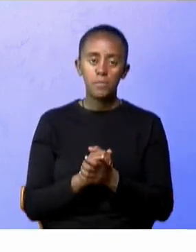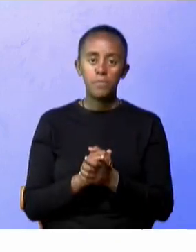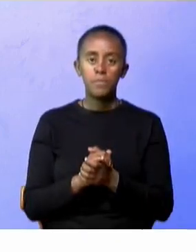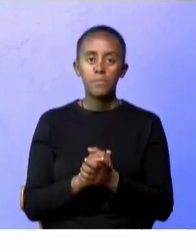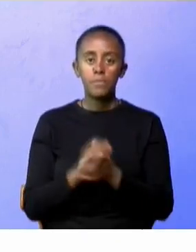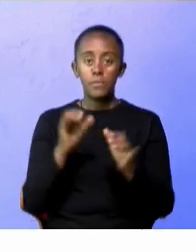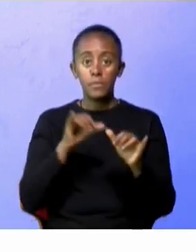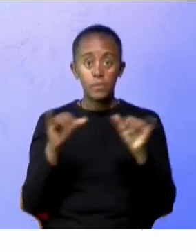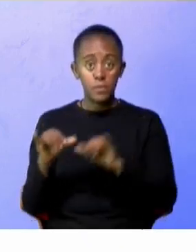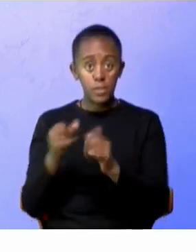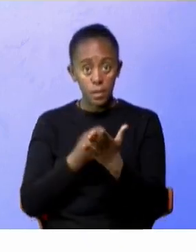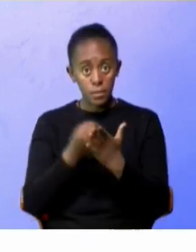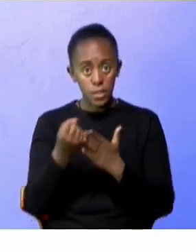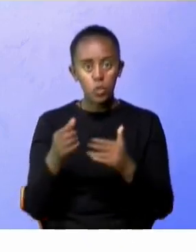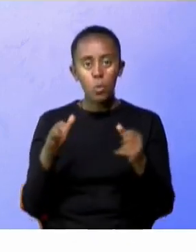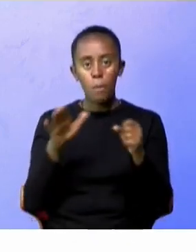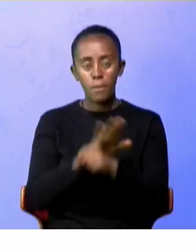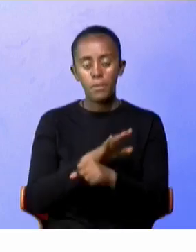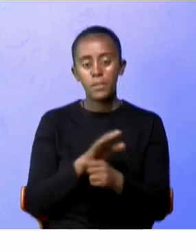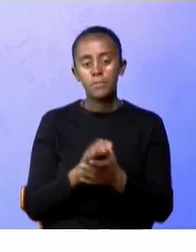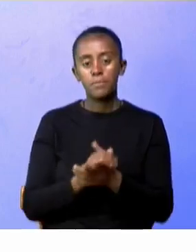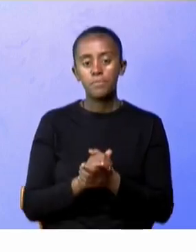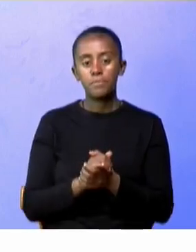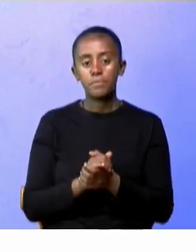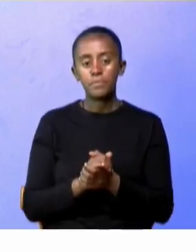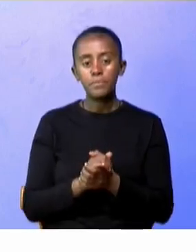As a subject